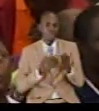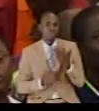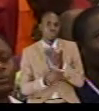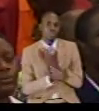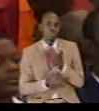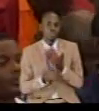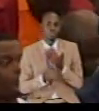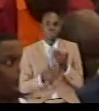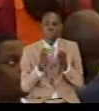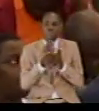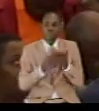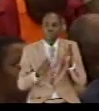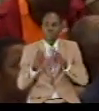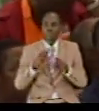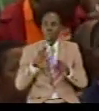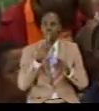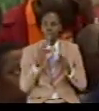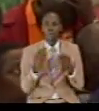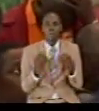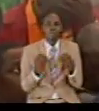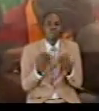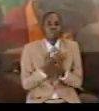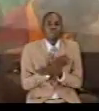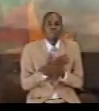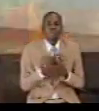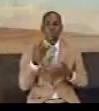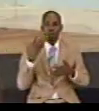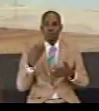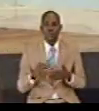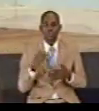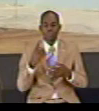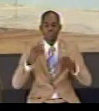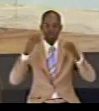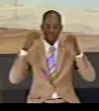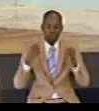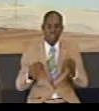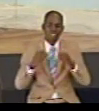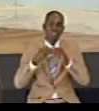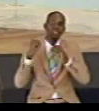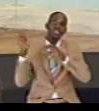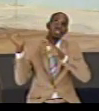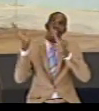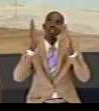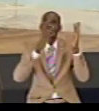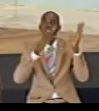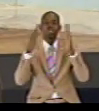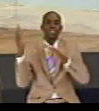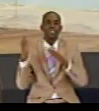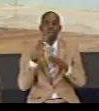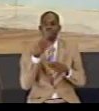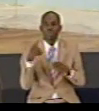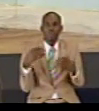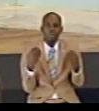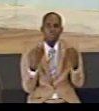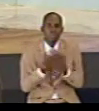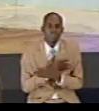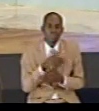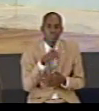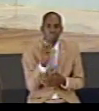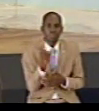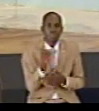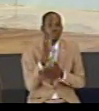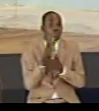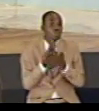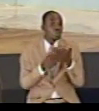Some people are afraid of the powers of the air, principalities and powers. Are you afraid? Some